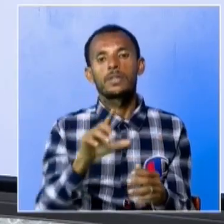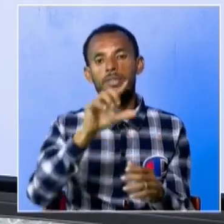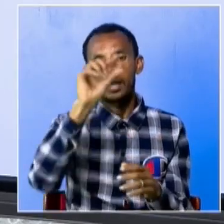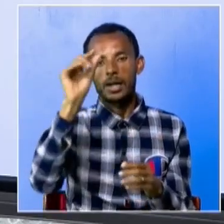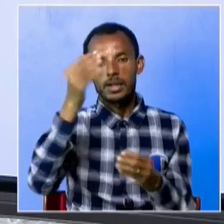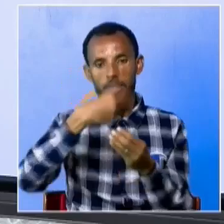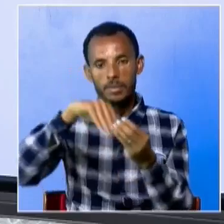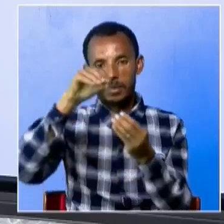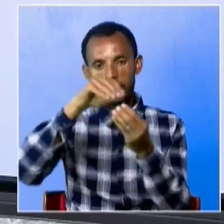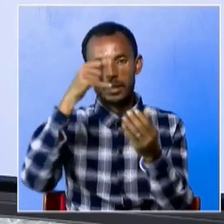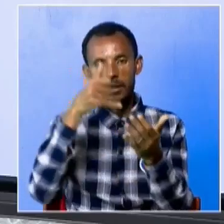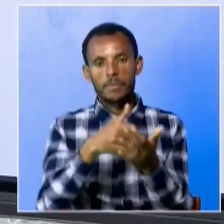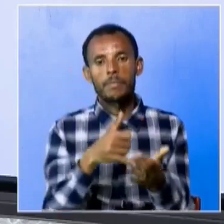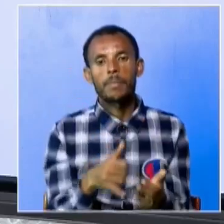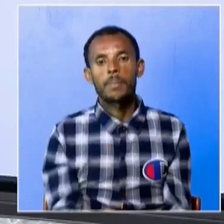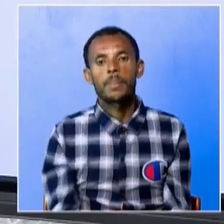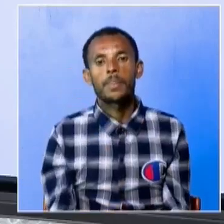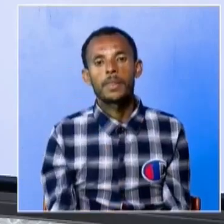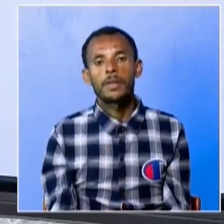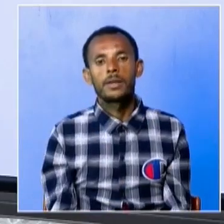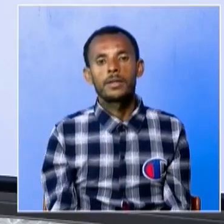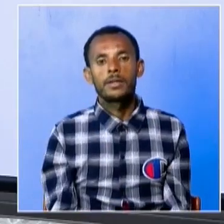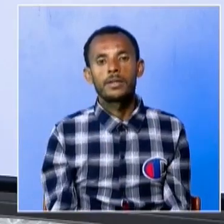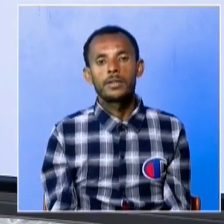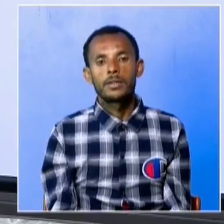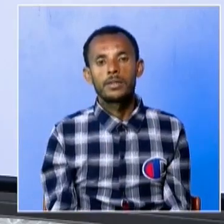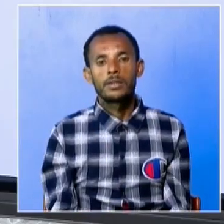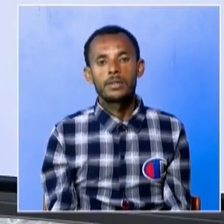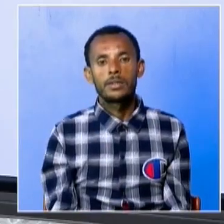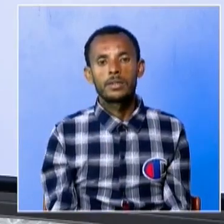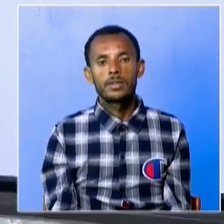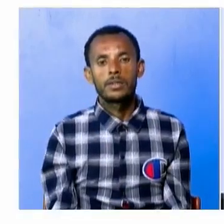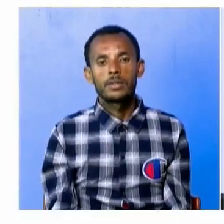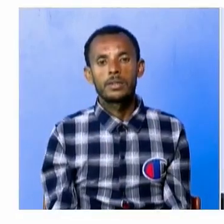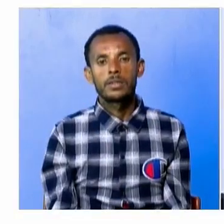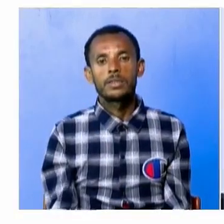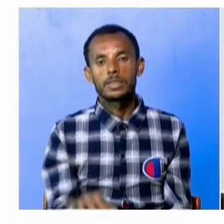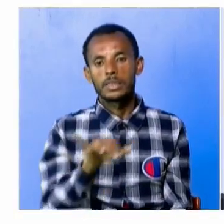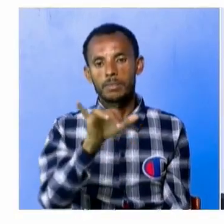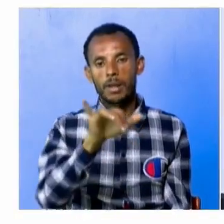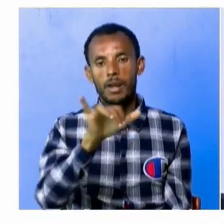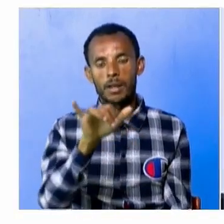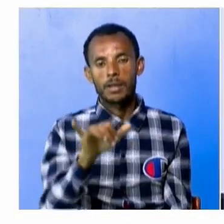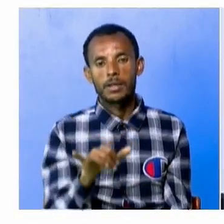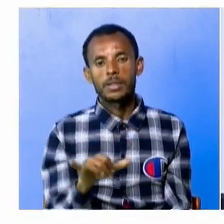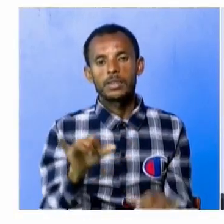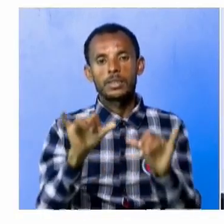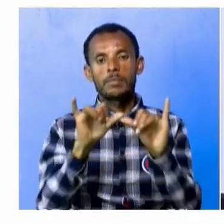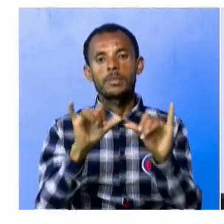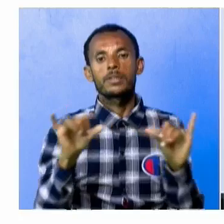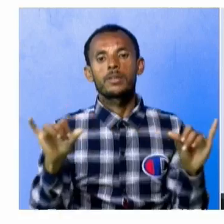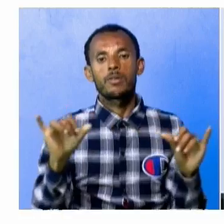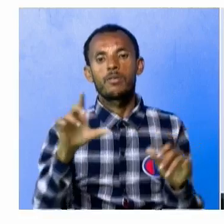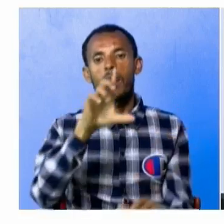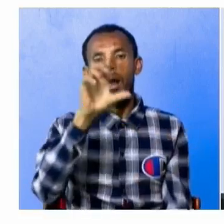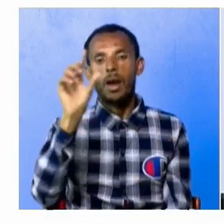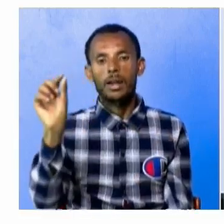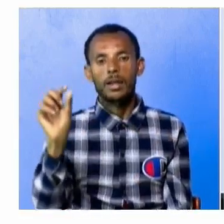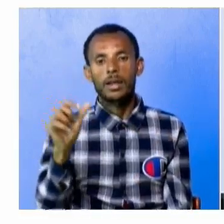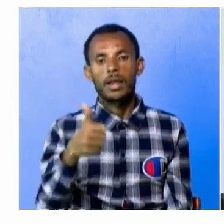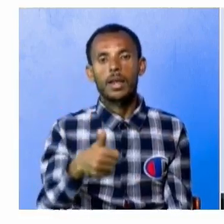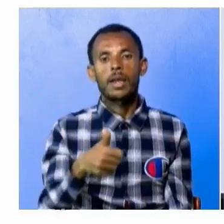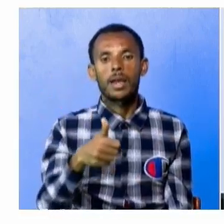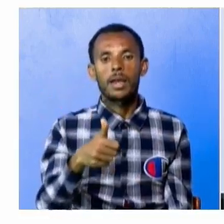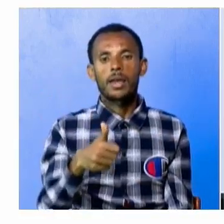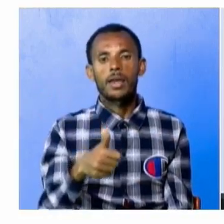the inscribed angle is half of the degree measure of the arc subtending it. Similarly, the measure of arc